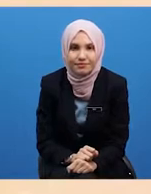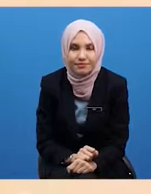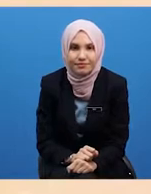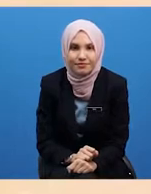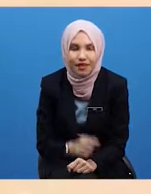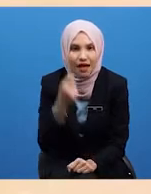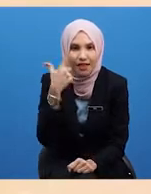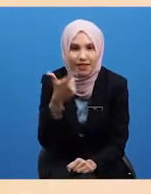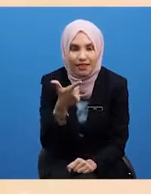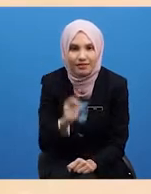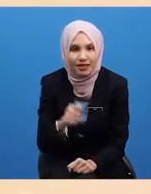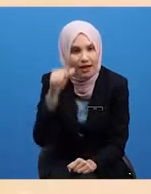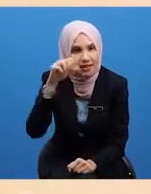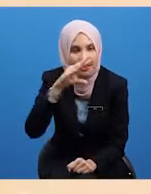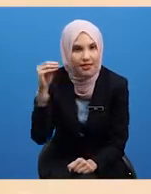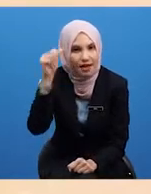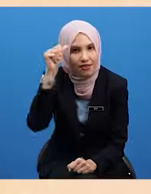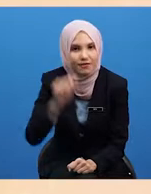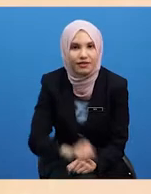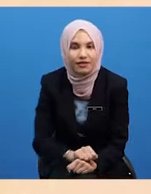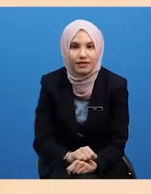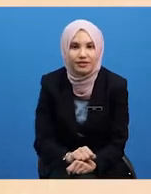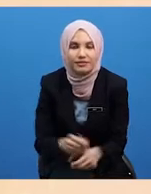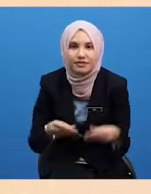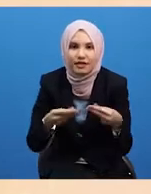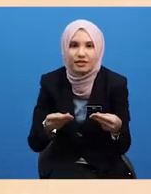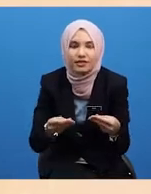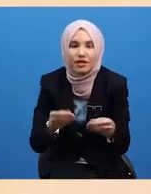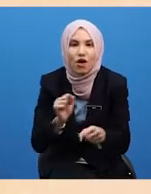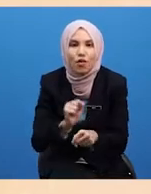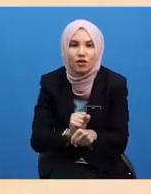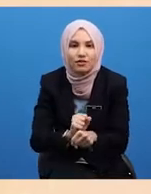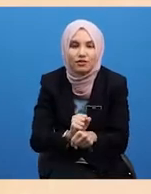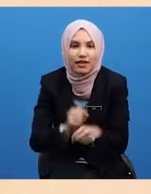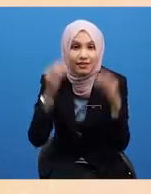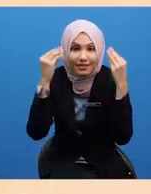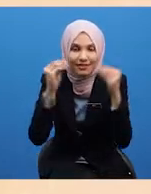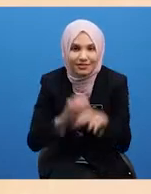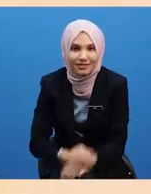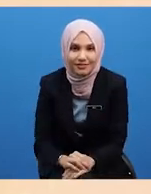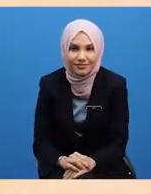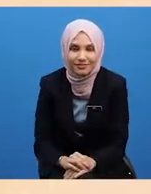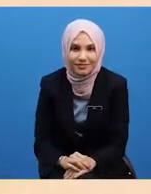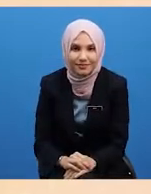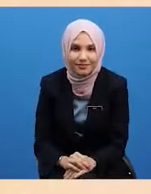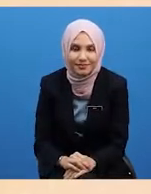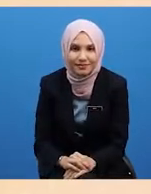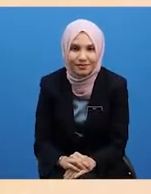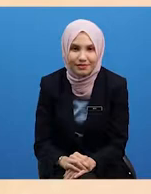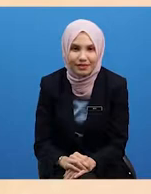Looks like Adam and Afik have sent their work to their teacher. And their teacher has